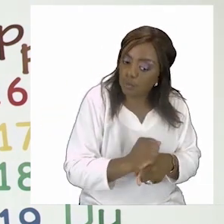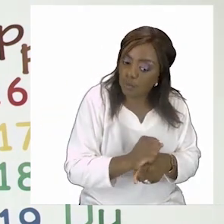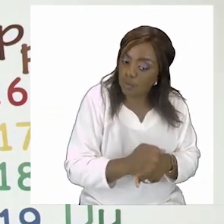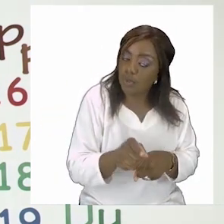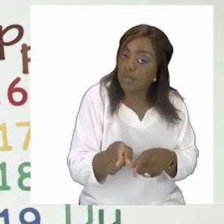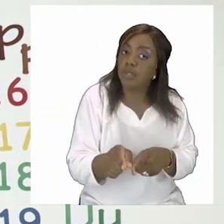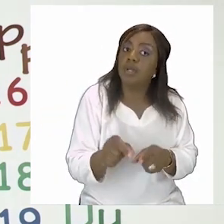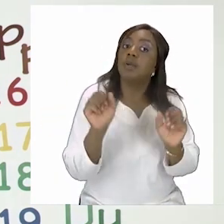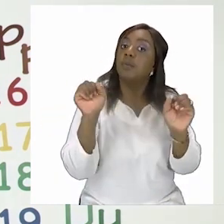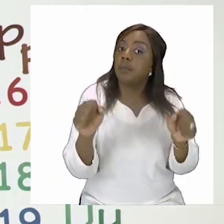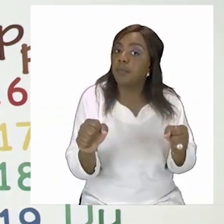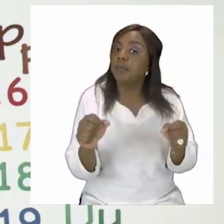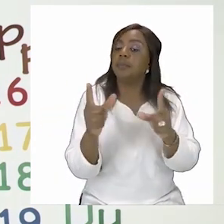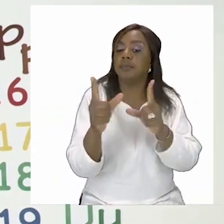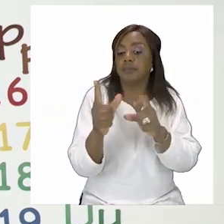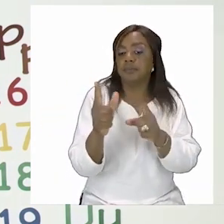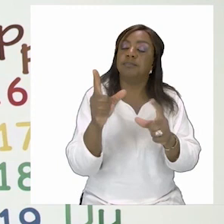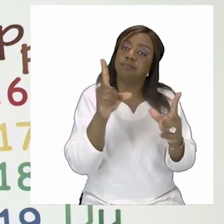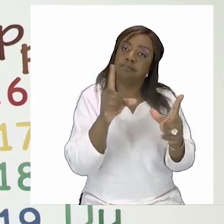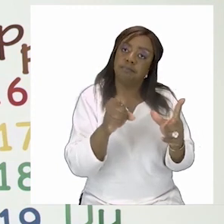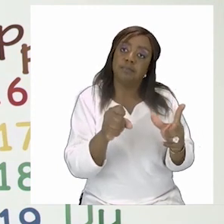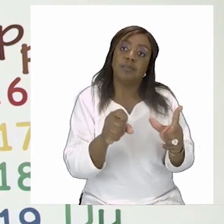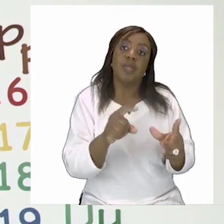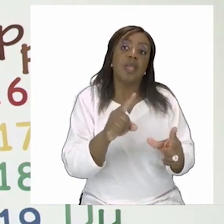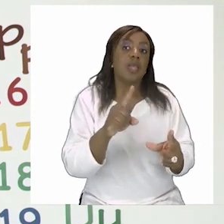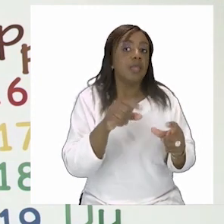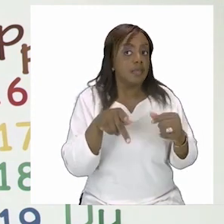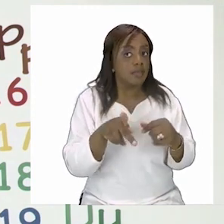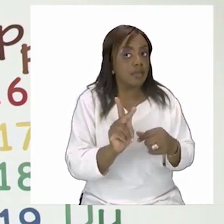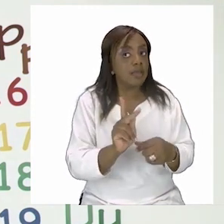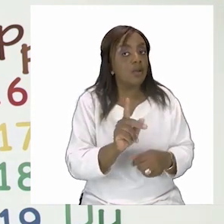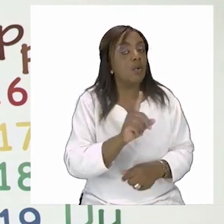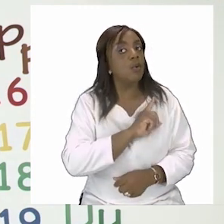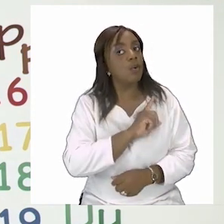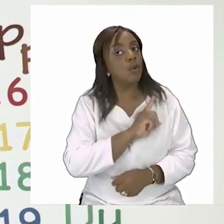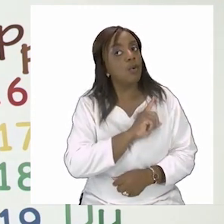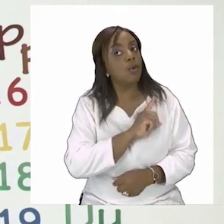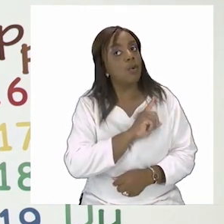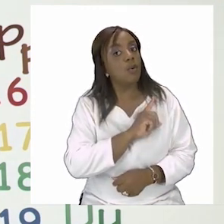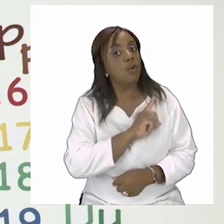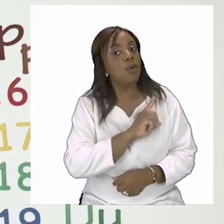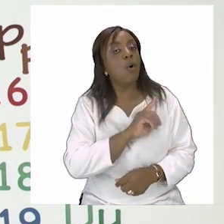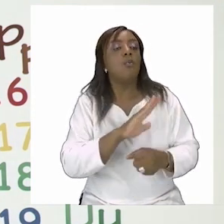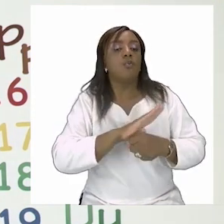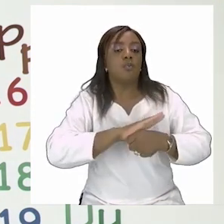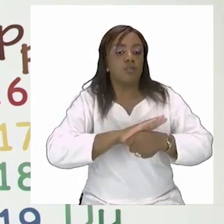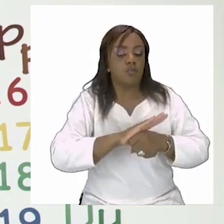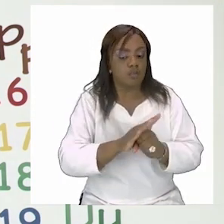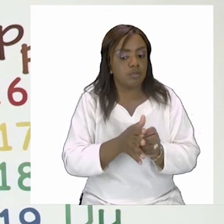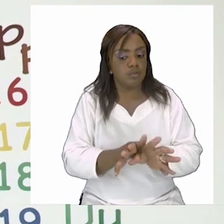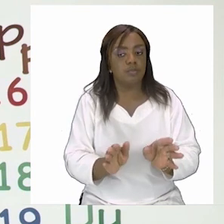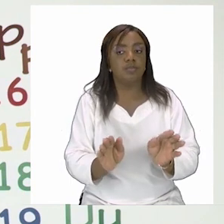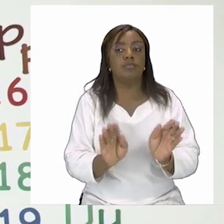you must sanitize your hands. It is very important for us to sanitize